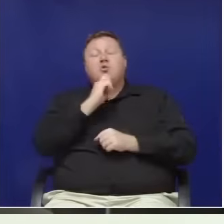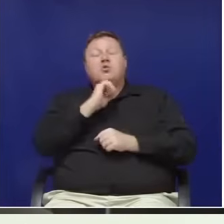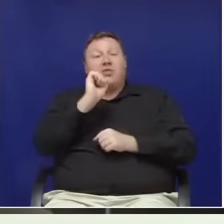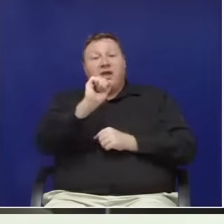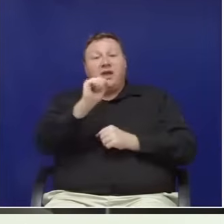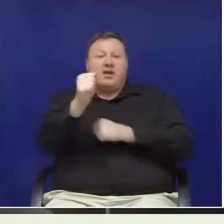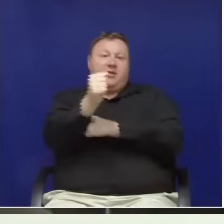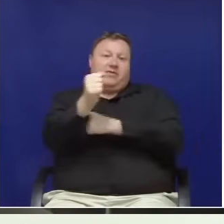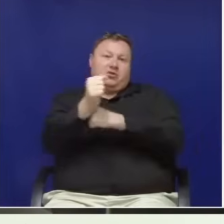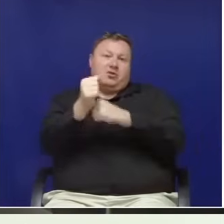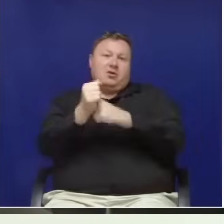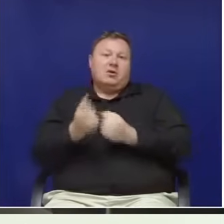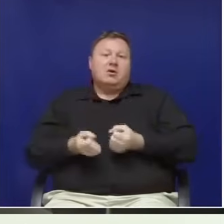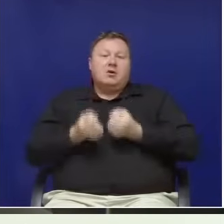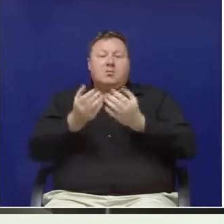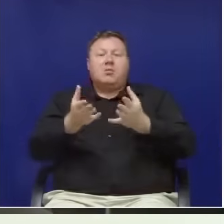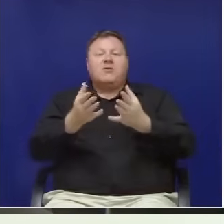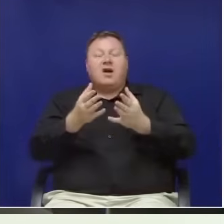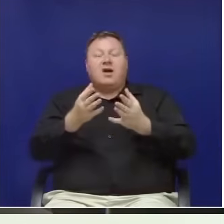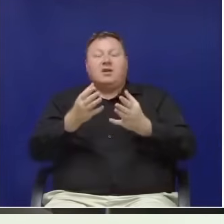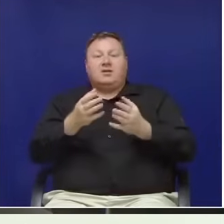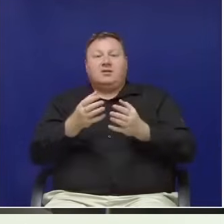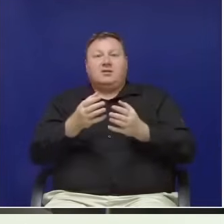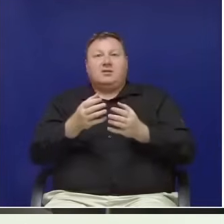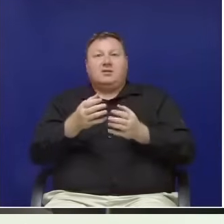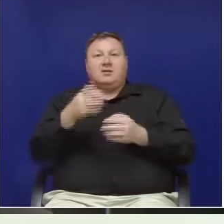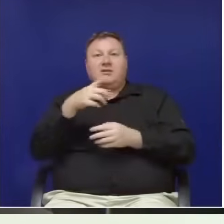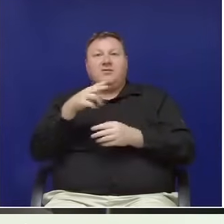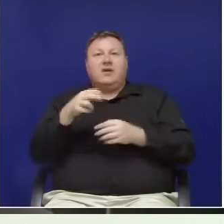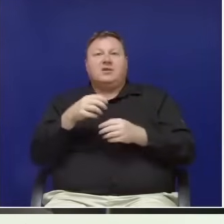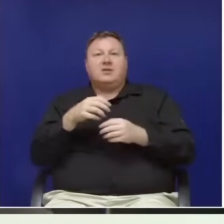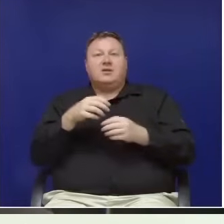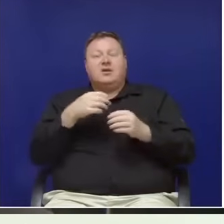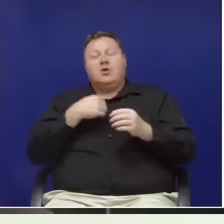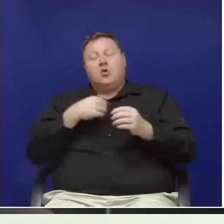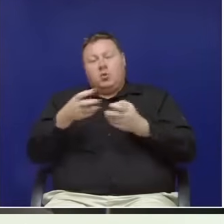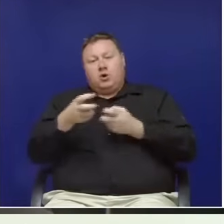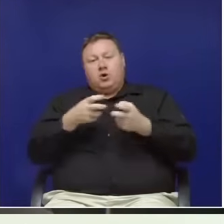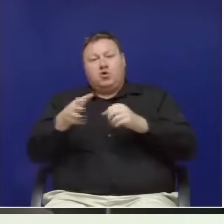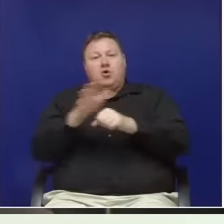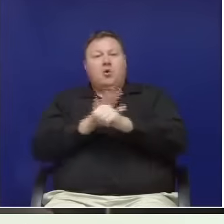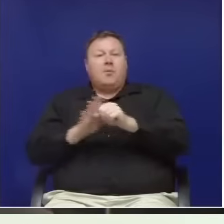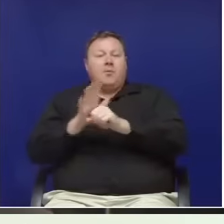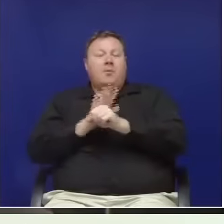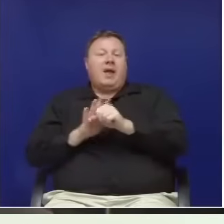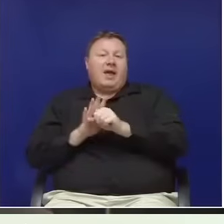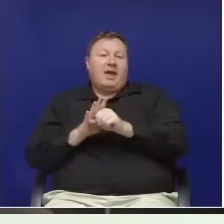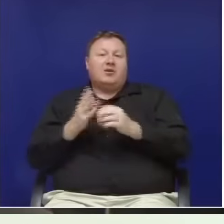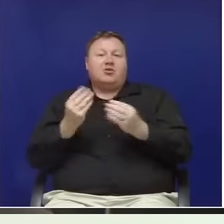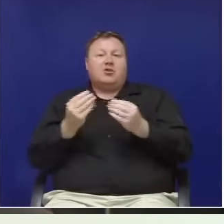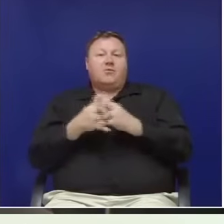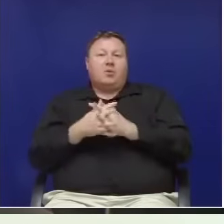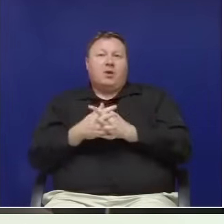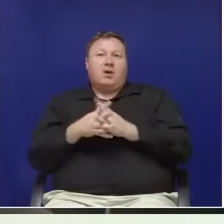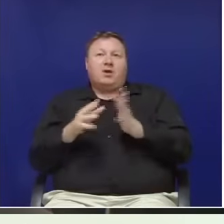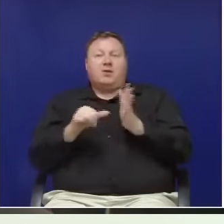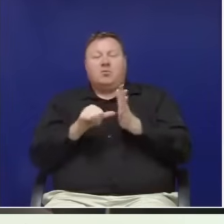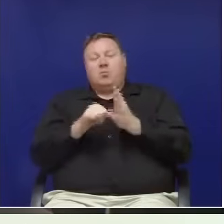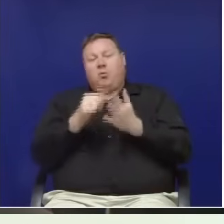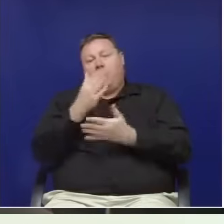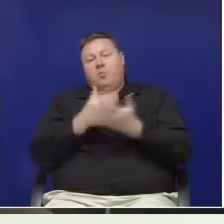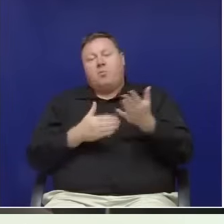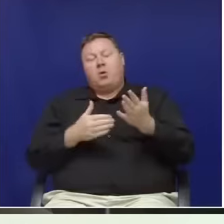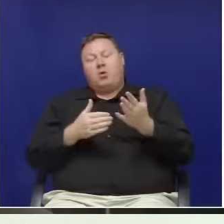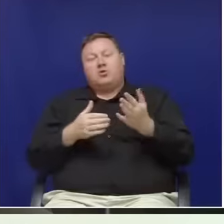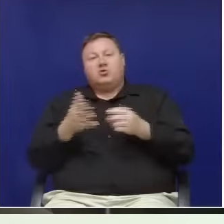They must provide all of the devices while we control the back end and the software. But there is an important part to this equation,